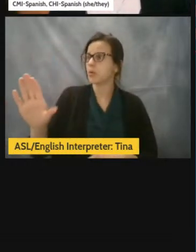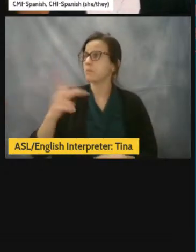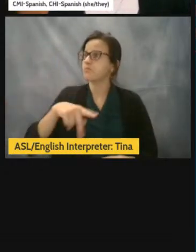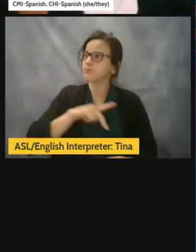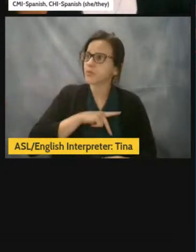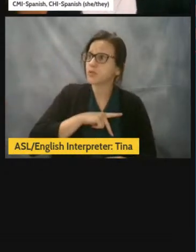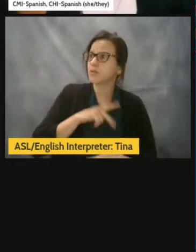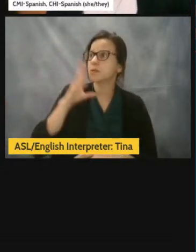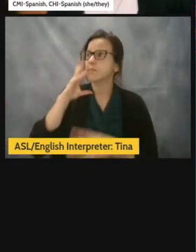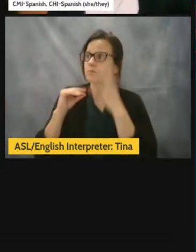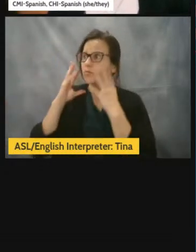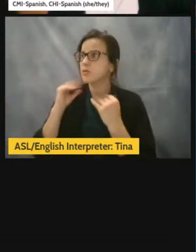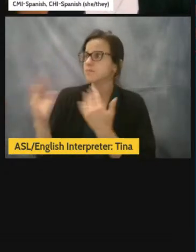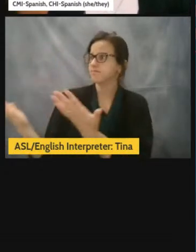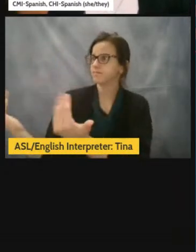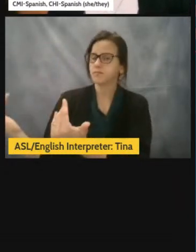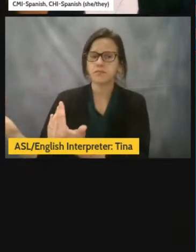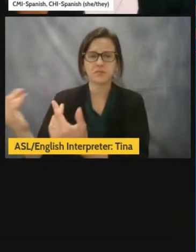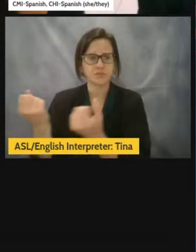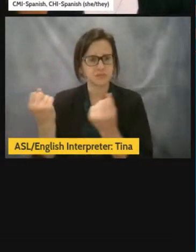But a lot of people do.